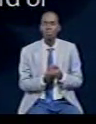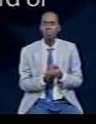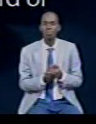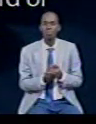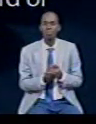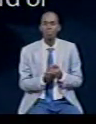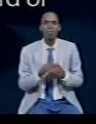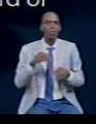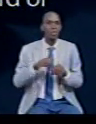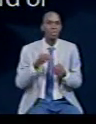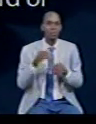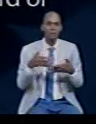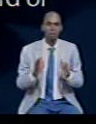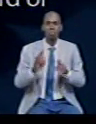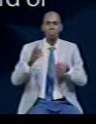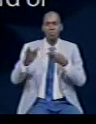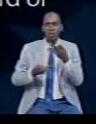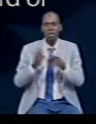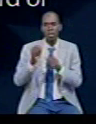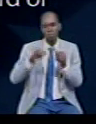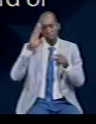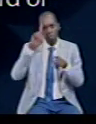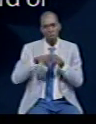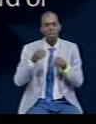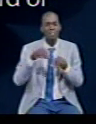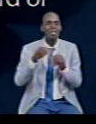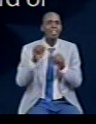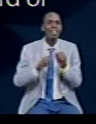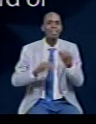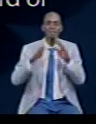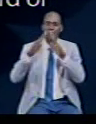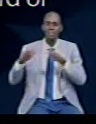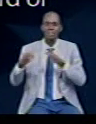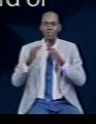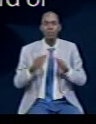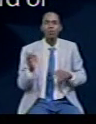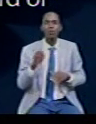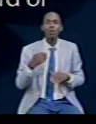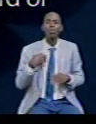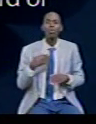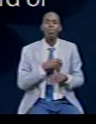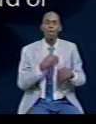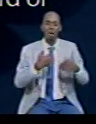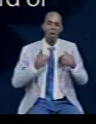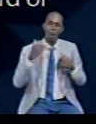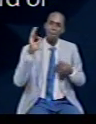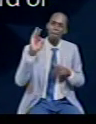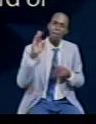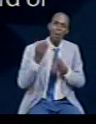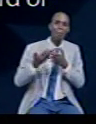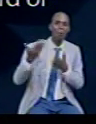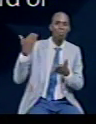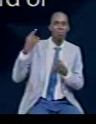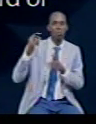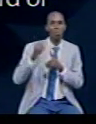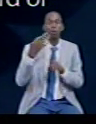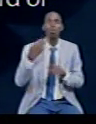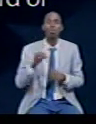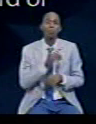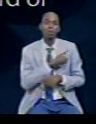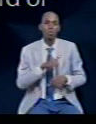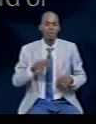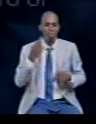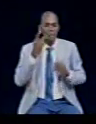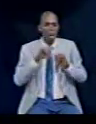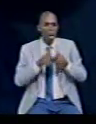brethren in every city. Don't miss out anyone where we have preached the word of the Lord and see how they